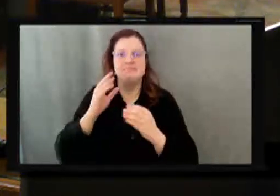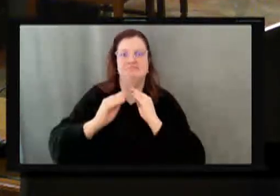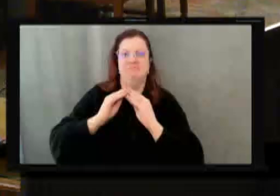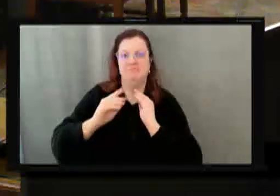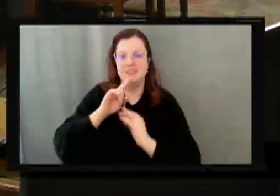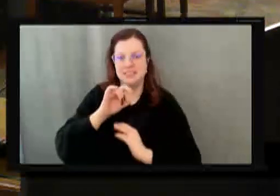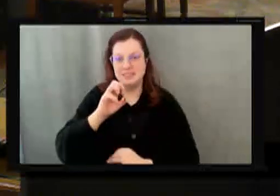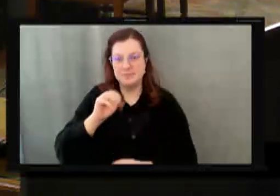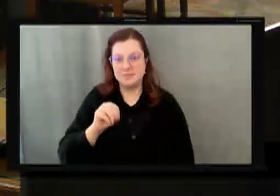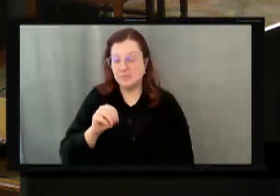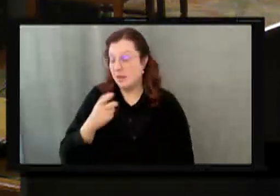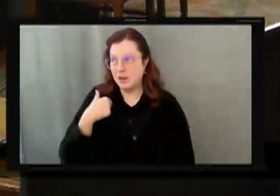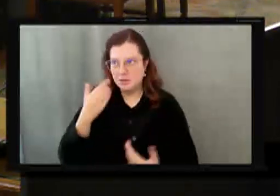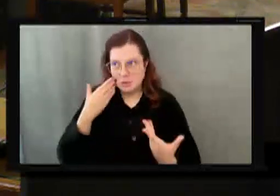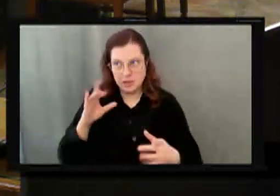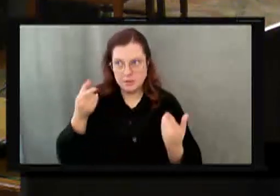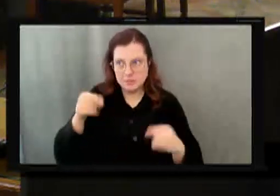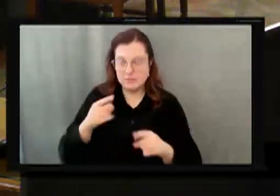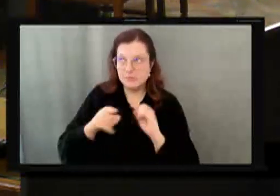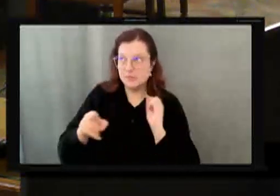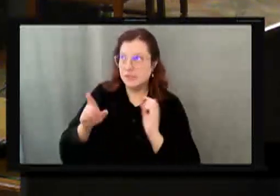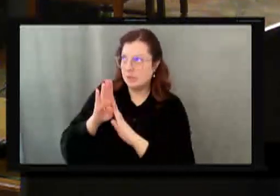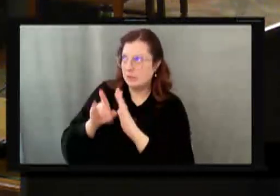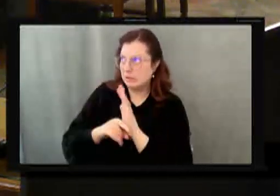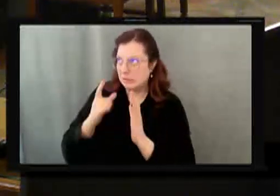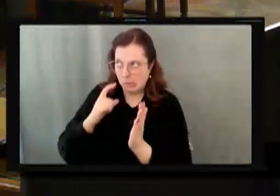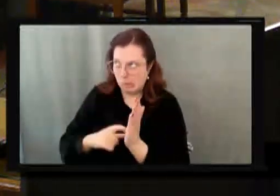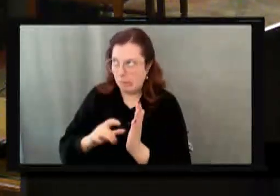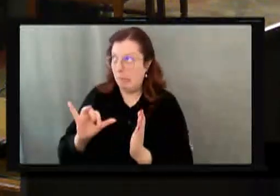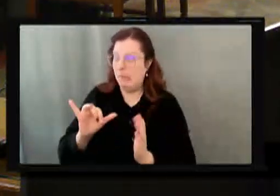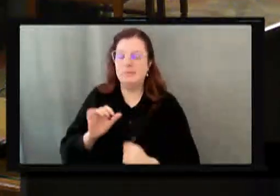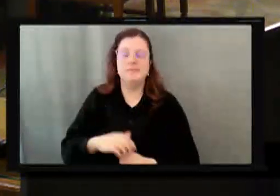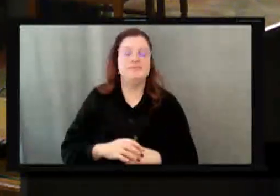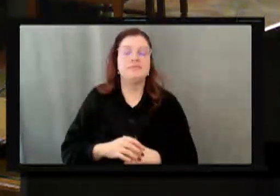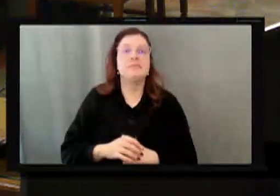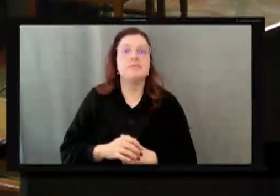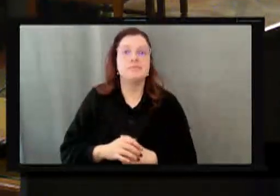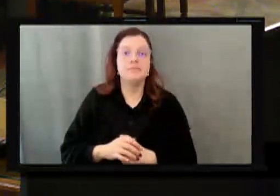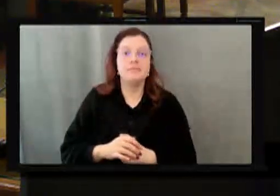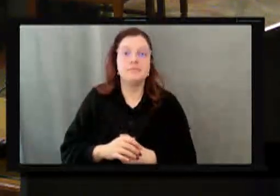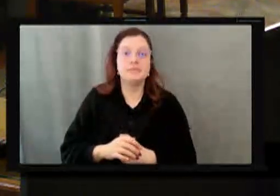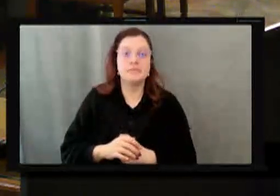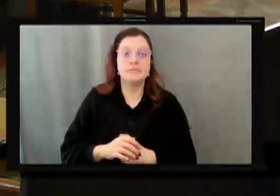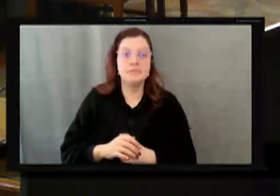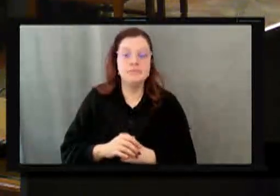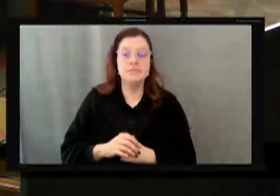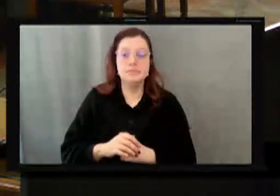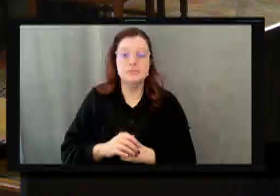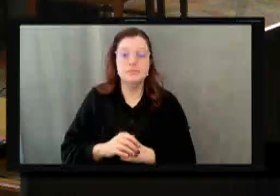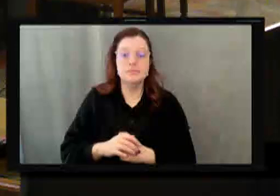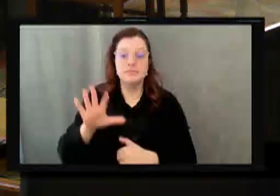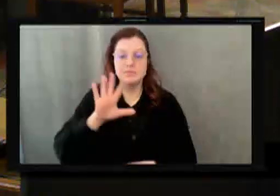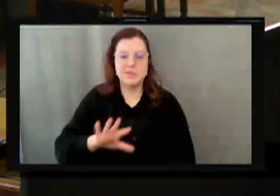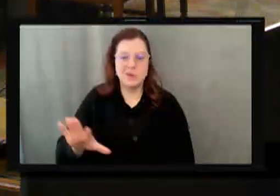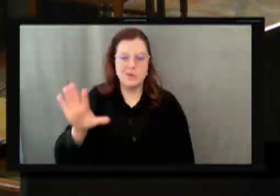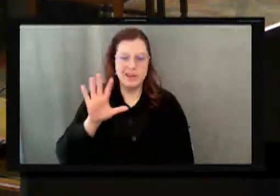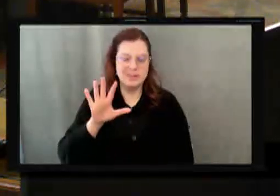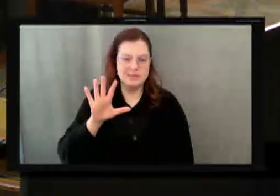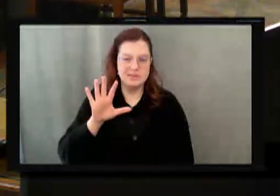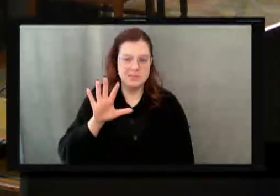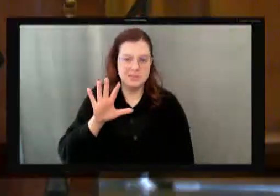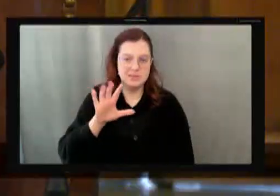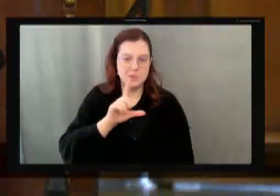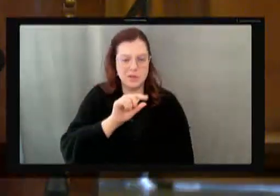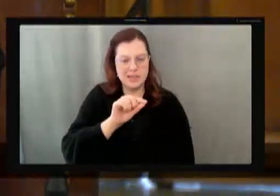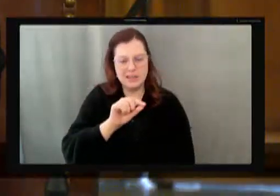it's just been there in the background. And then, so this looks to be about 20 to 30 properties. I'm not